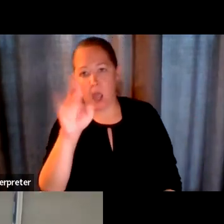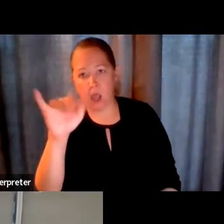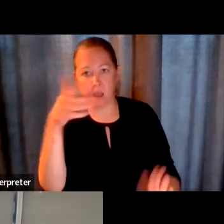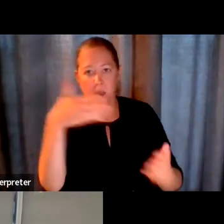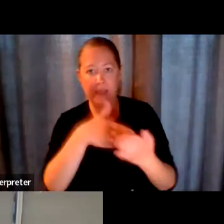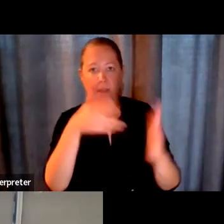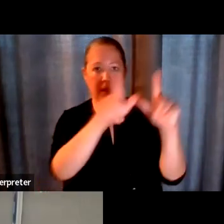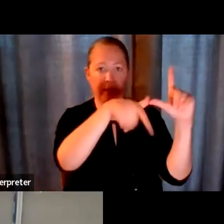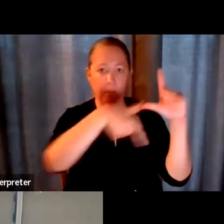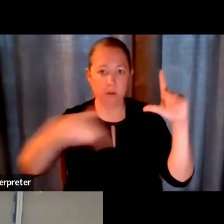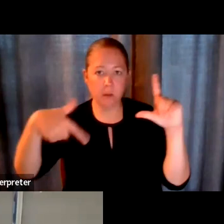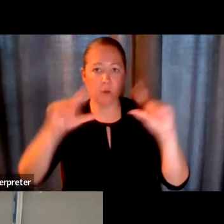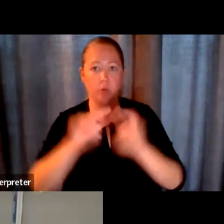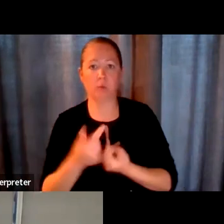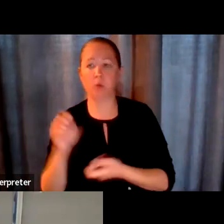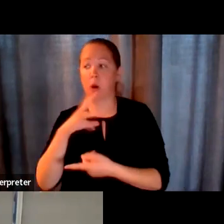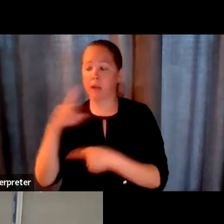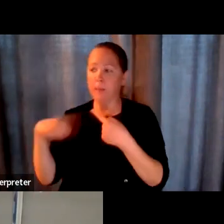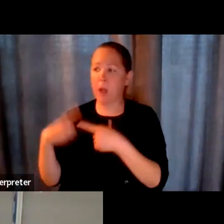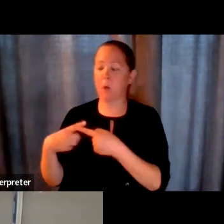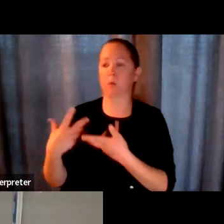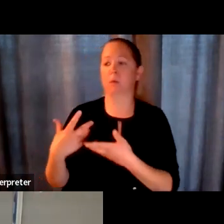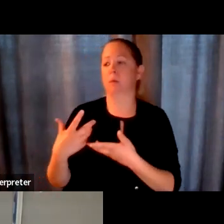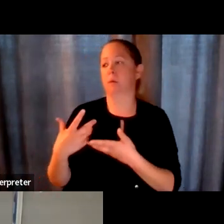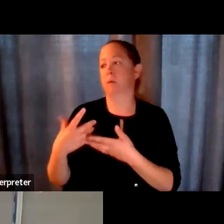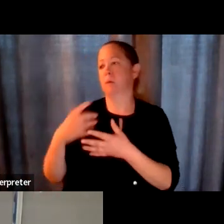groups. We're talking about